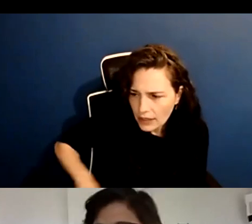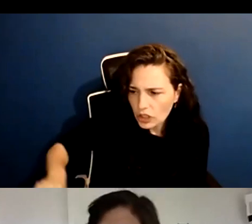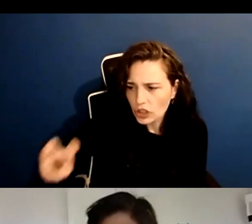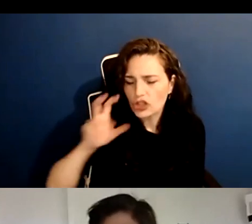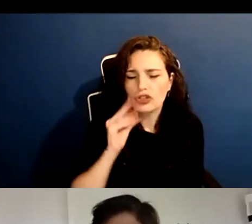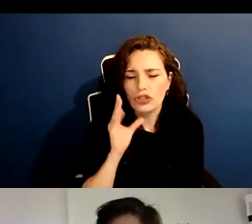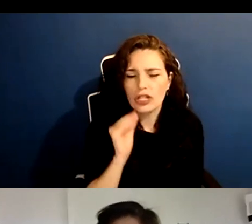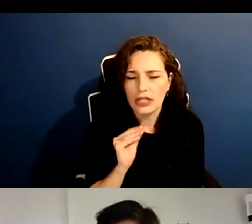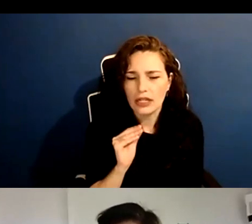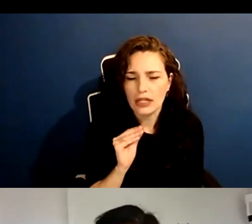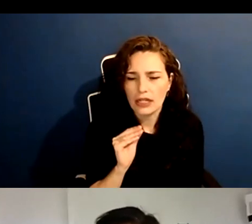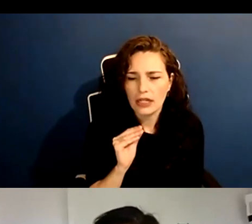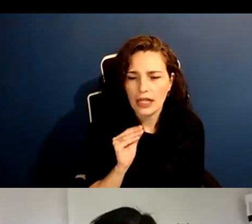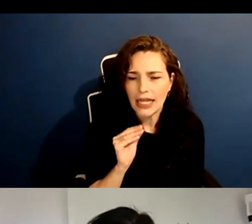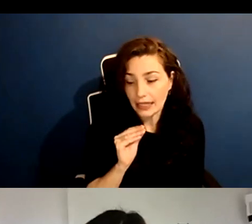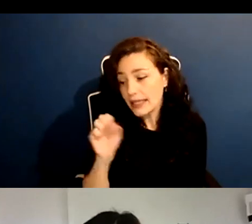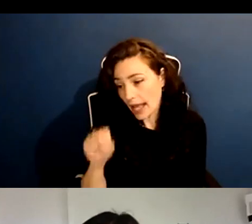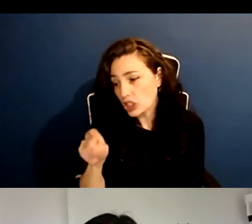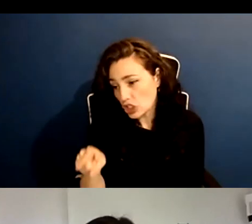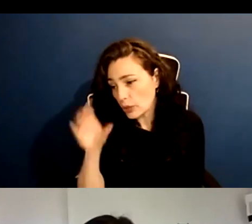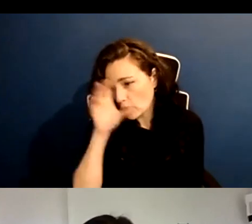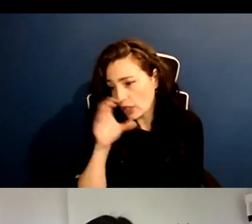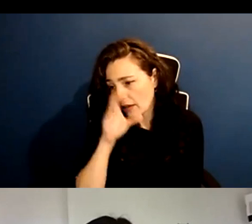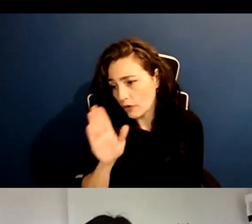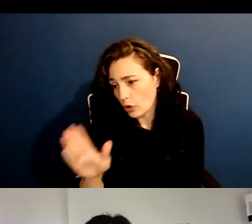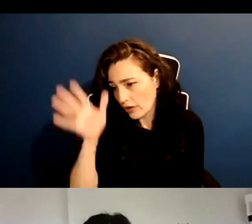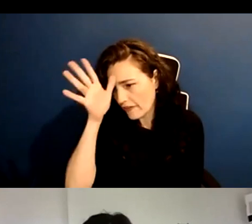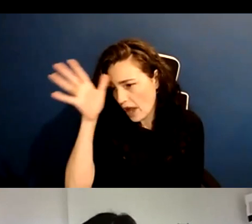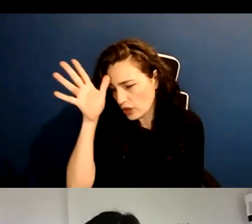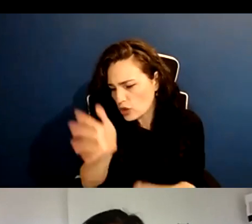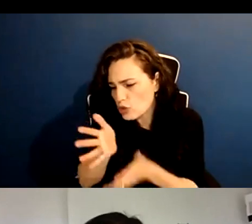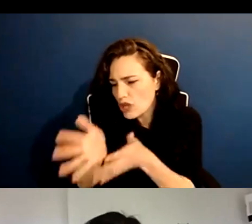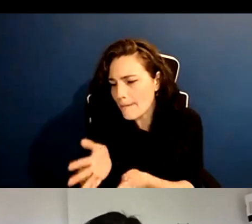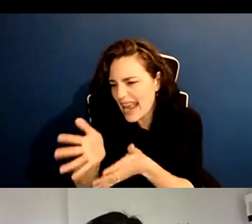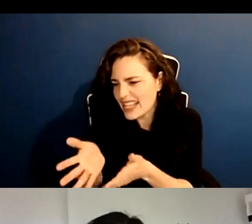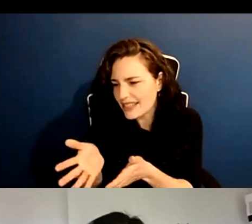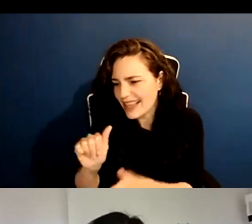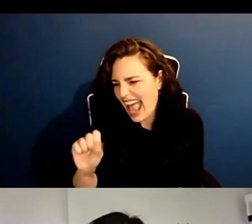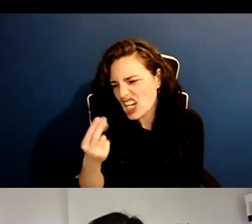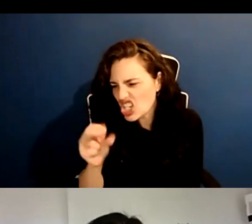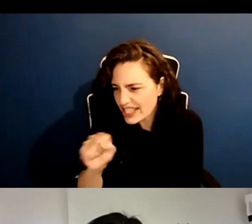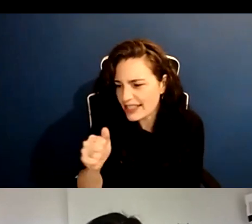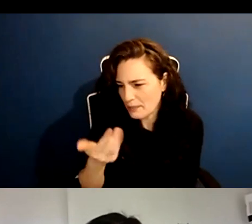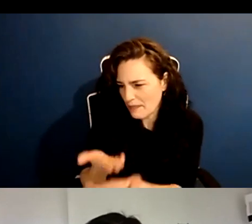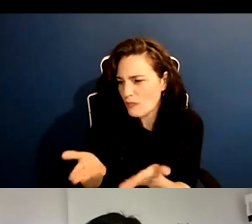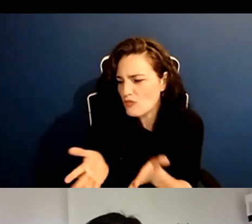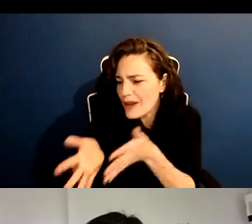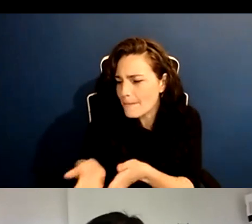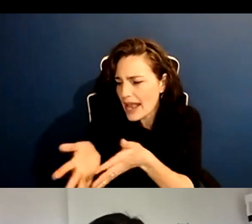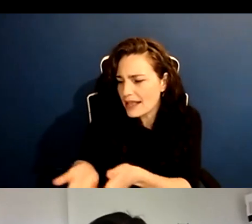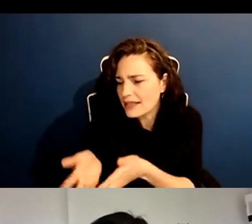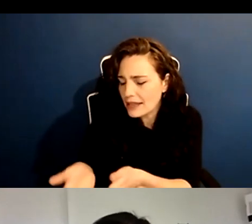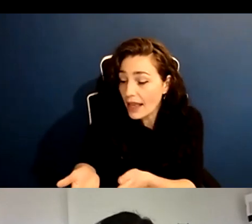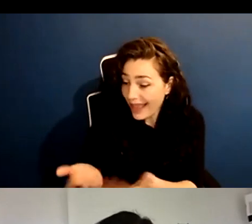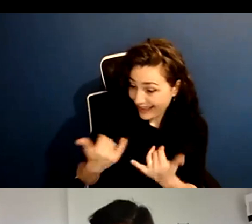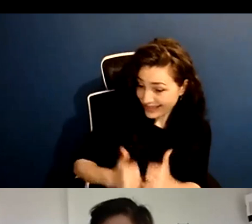time was looking for her father's remains, which are still, you know, they